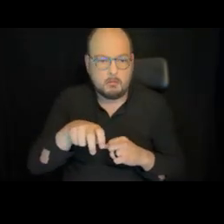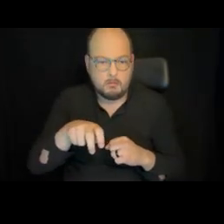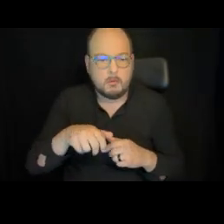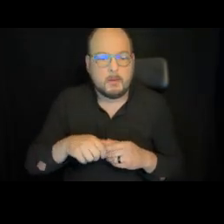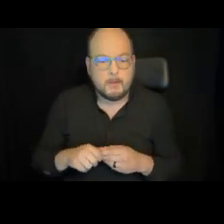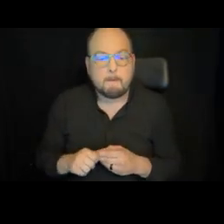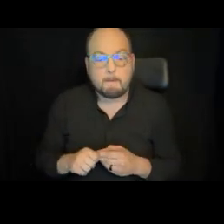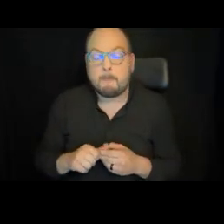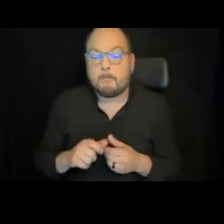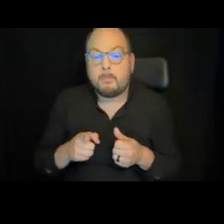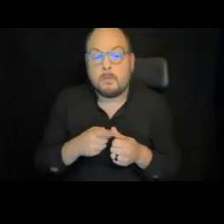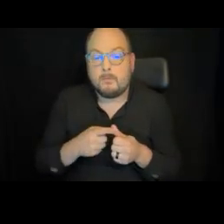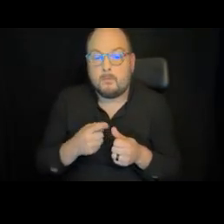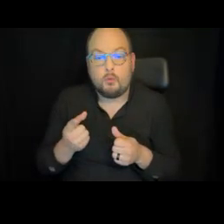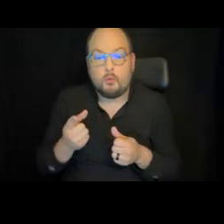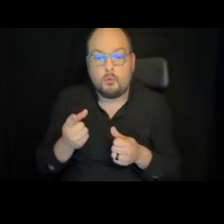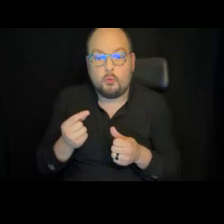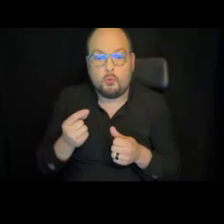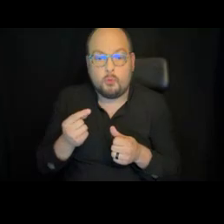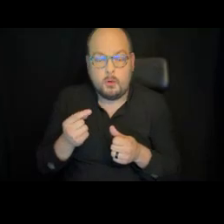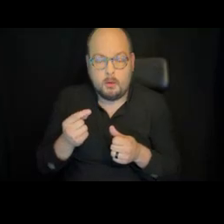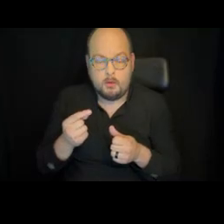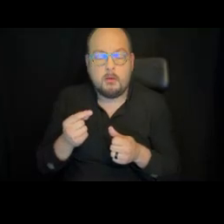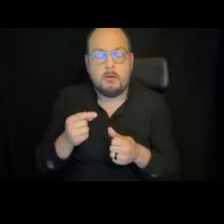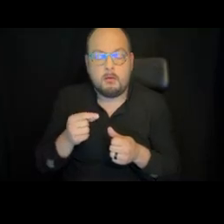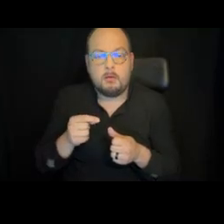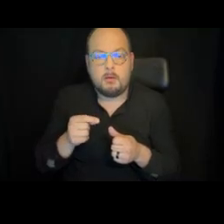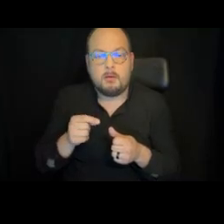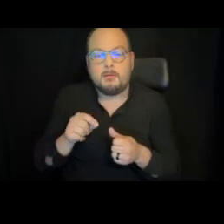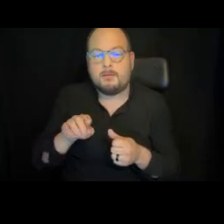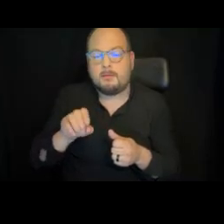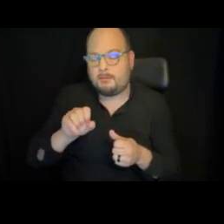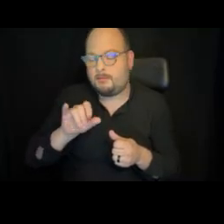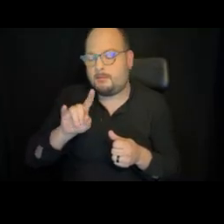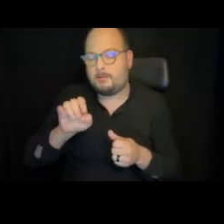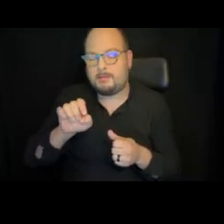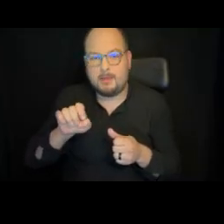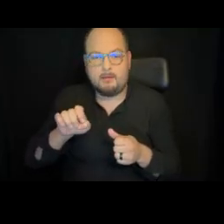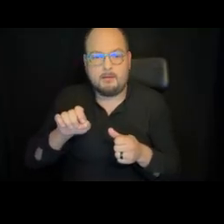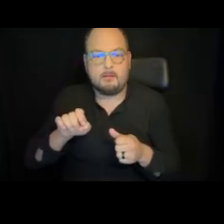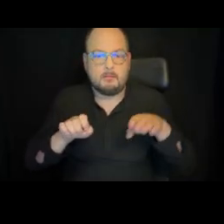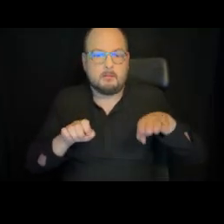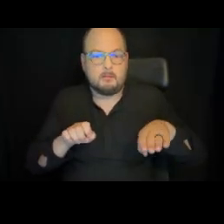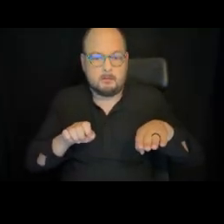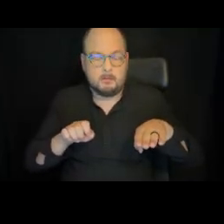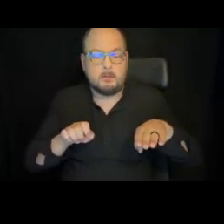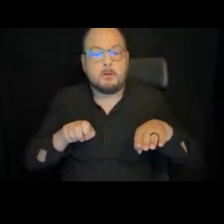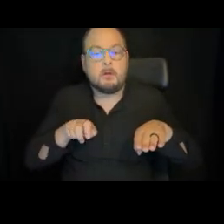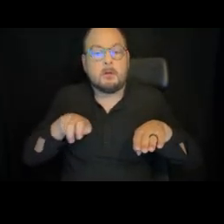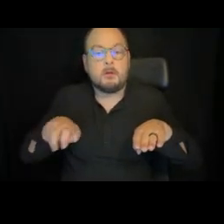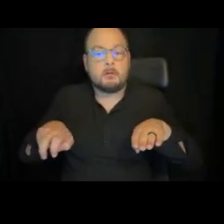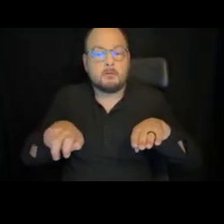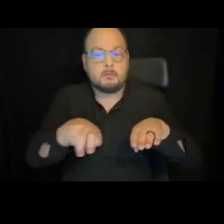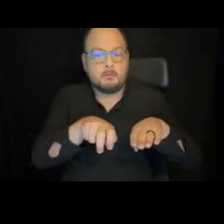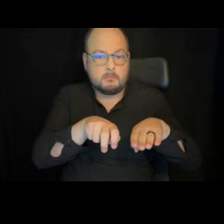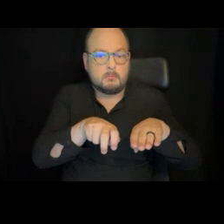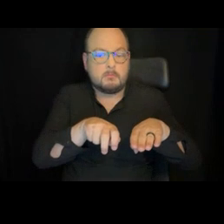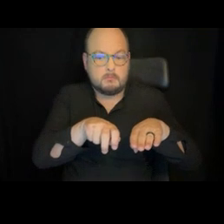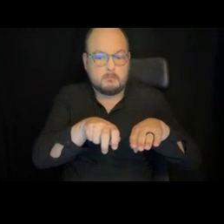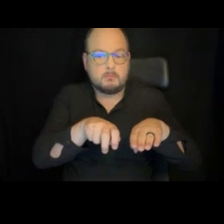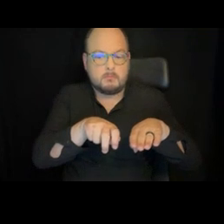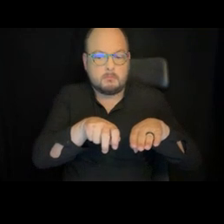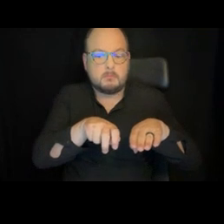is the parallel approach or side approach. With this approach, the user is parallel to the